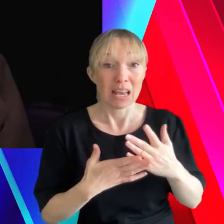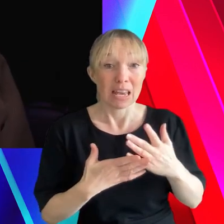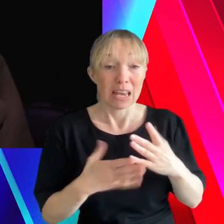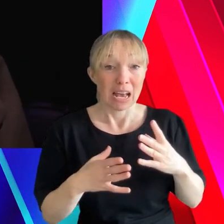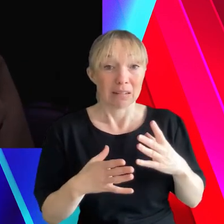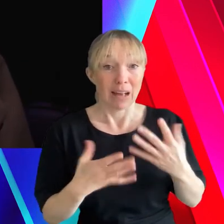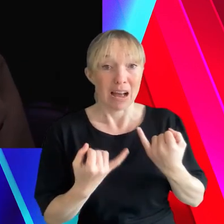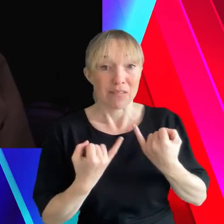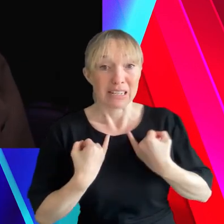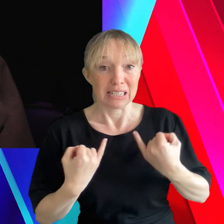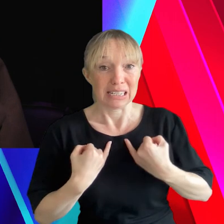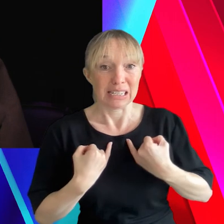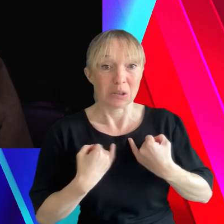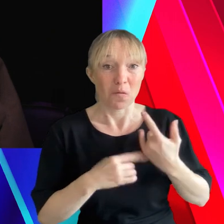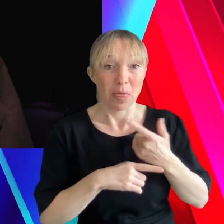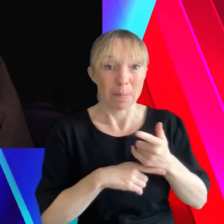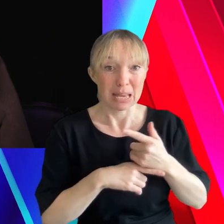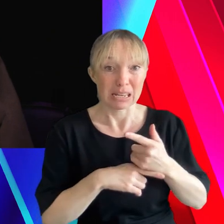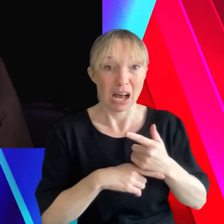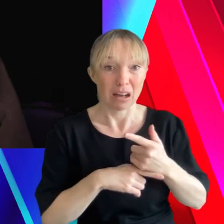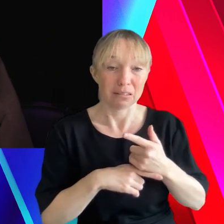disease of the media